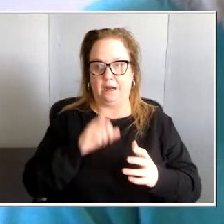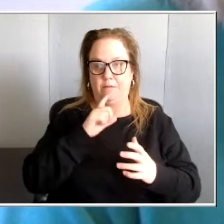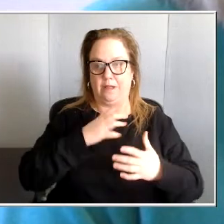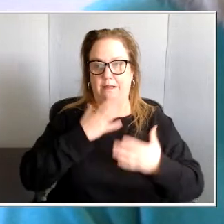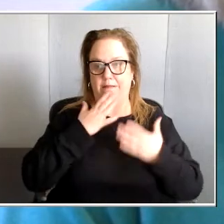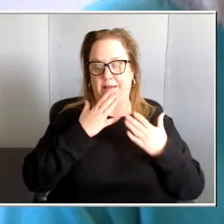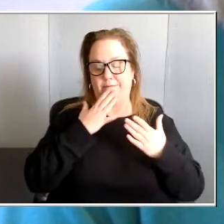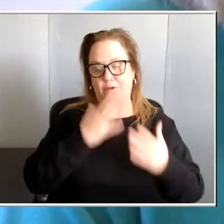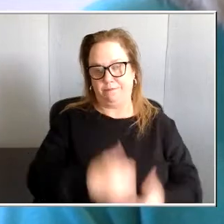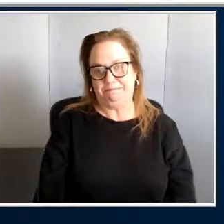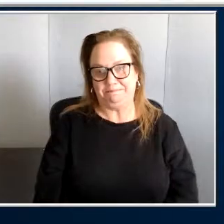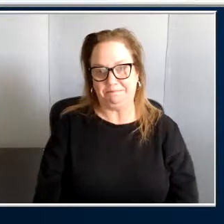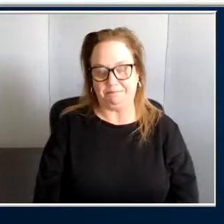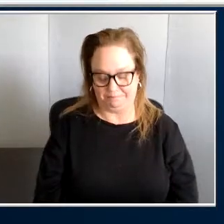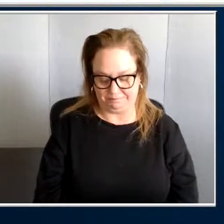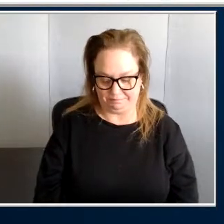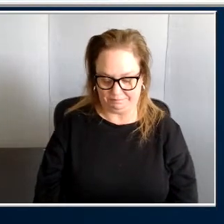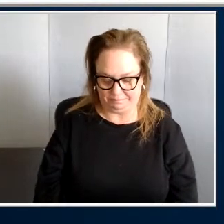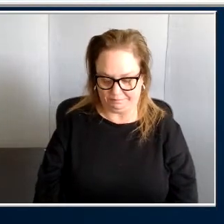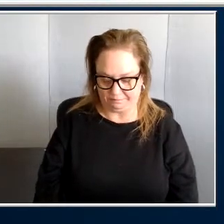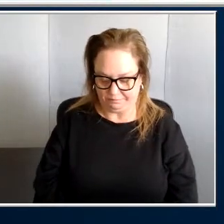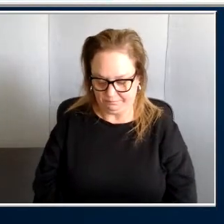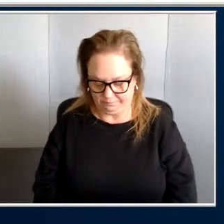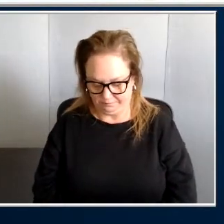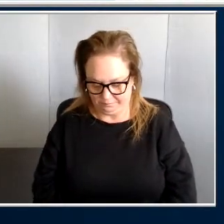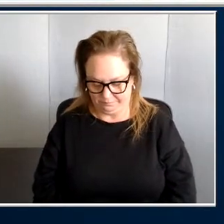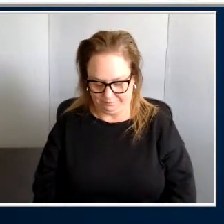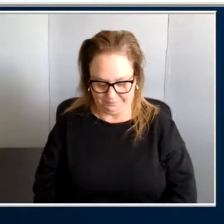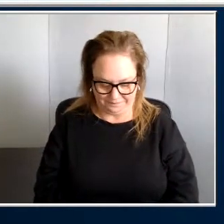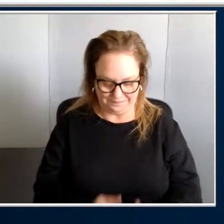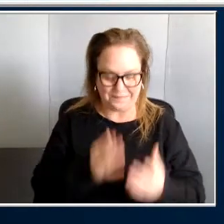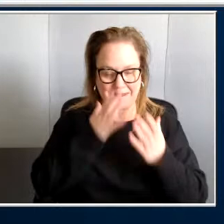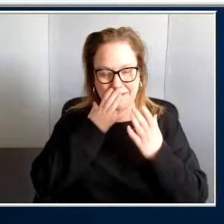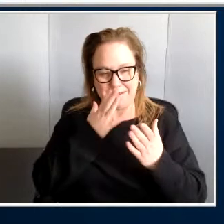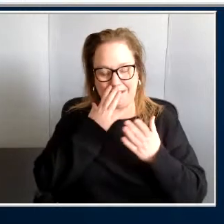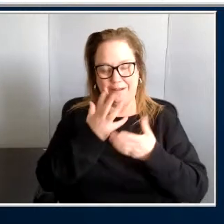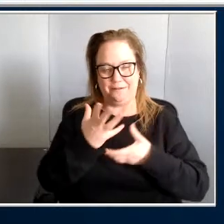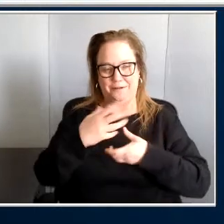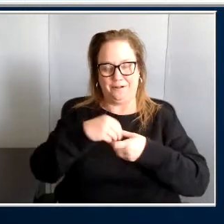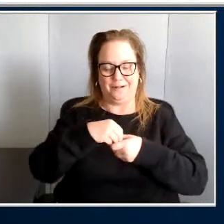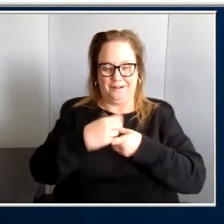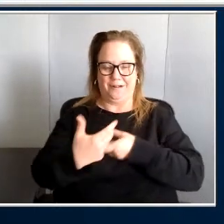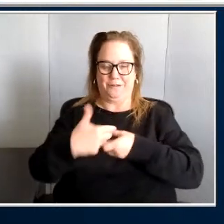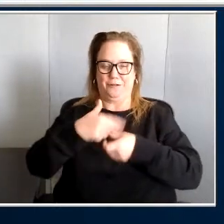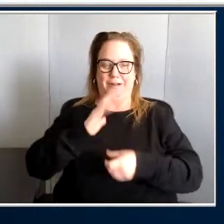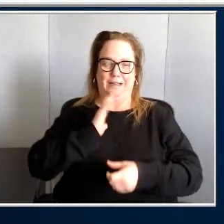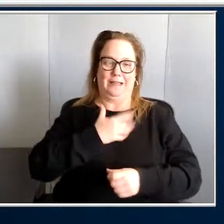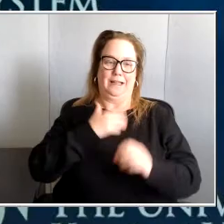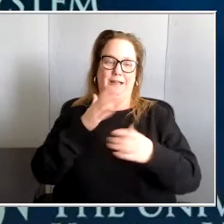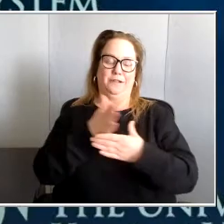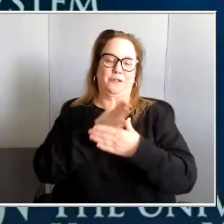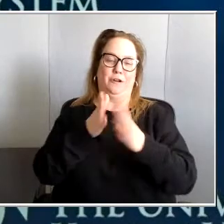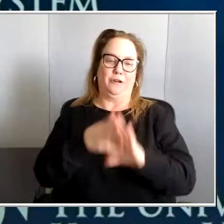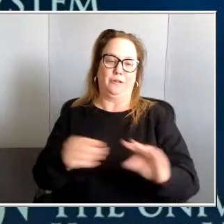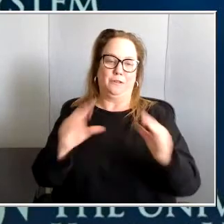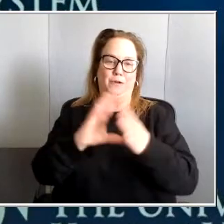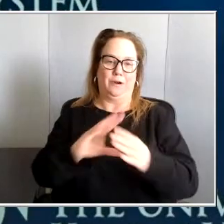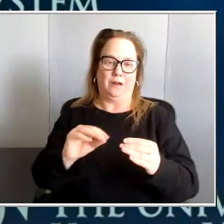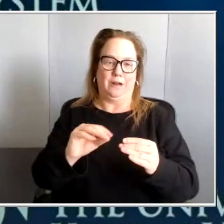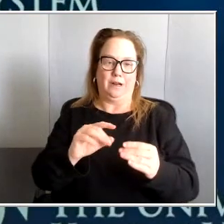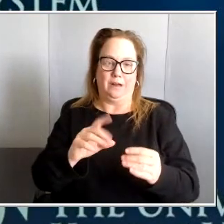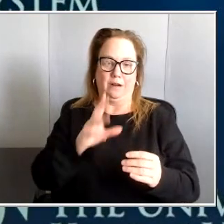So yeah. Well, thank you very much for being on and sharing your story. And I think I'd like to talk